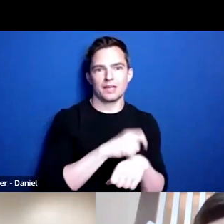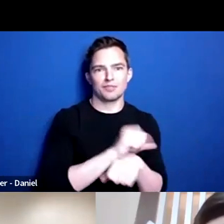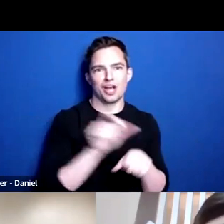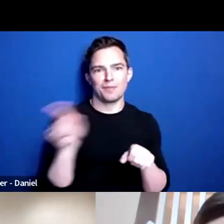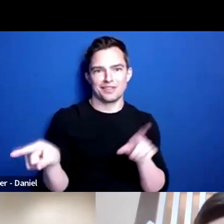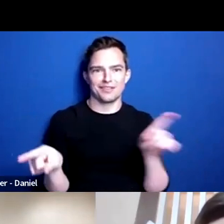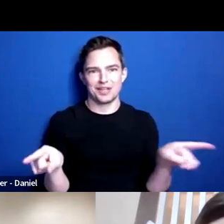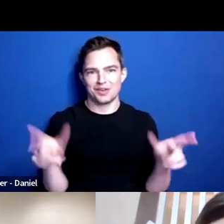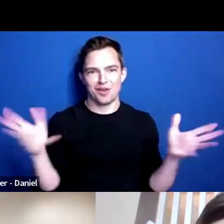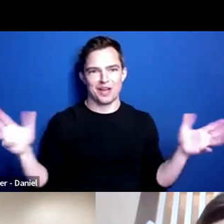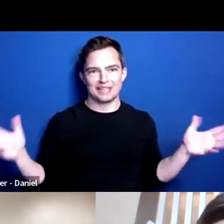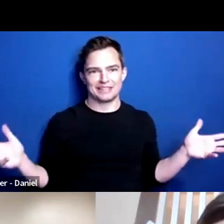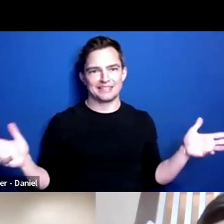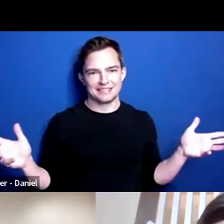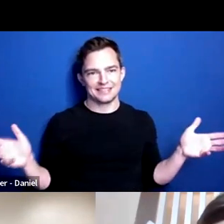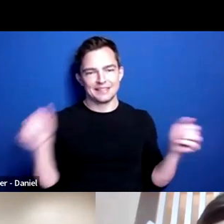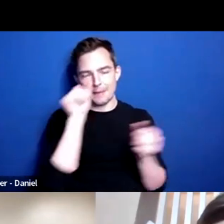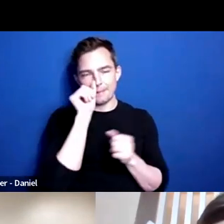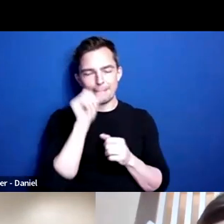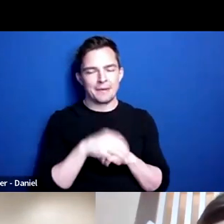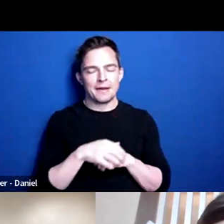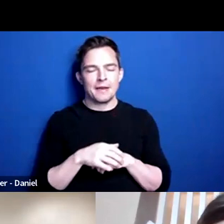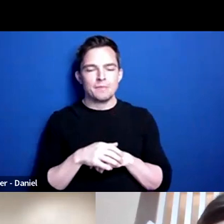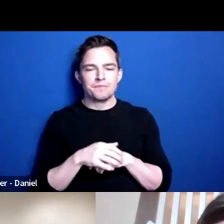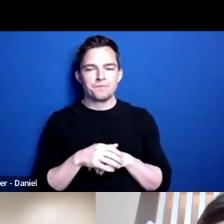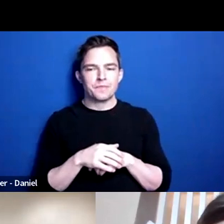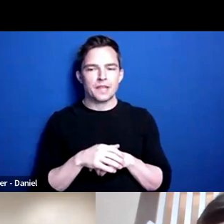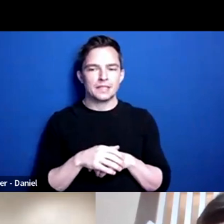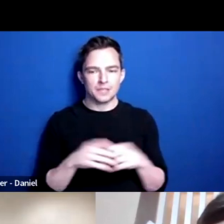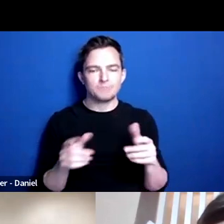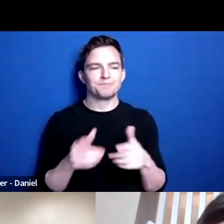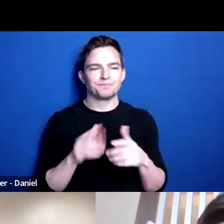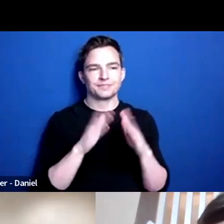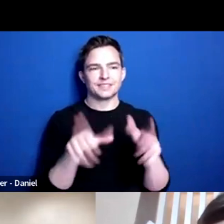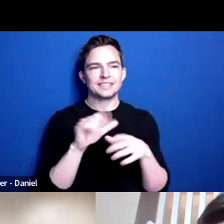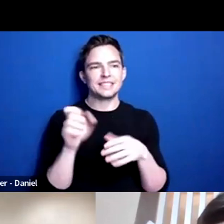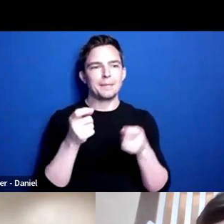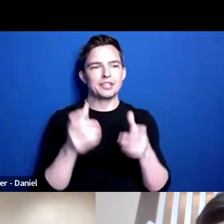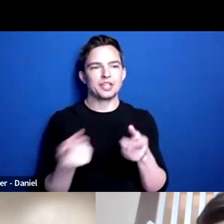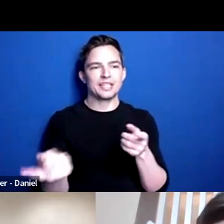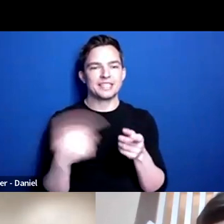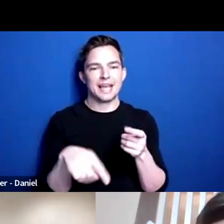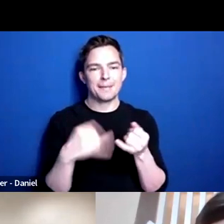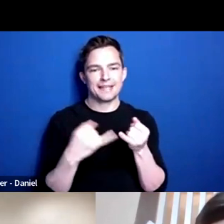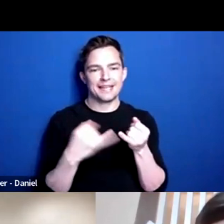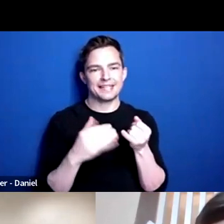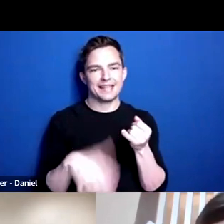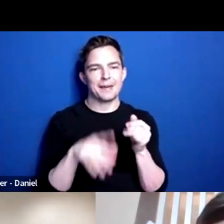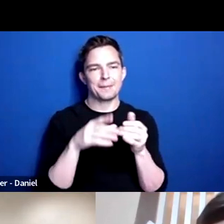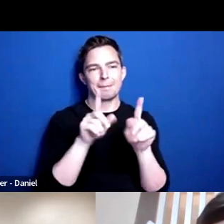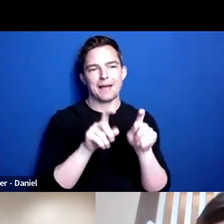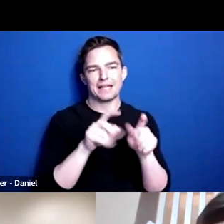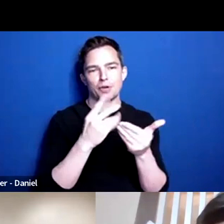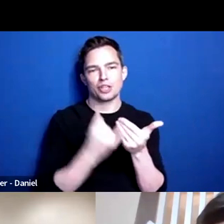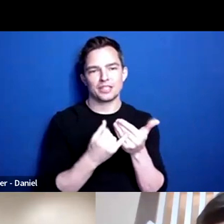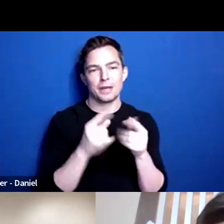them were doing. And so our housing case manager came in kind of at the tail end of this pilot project,